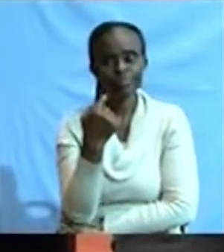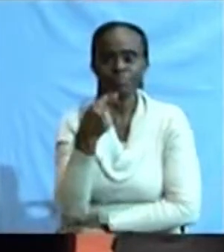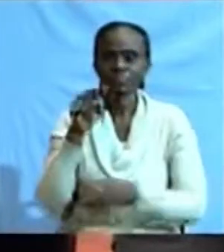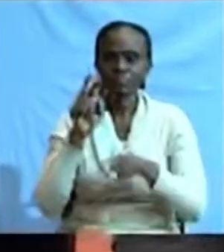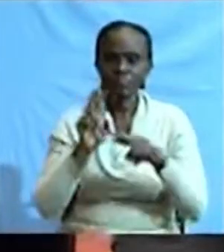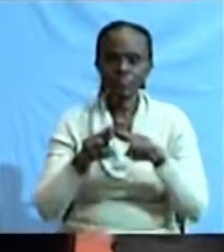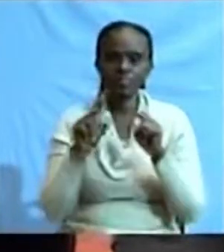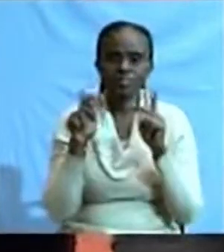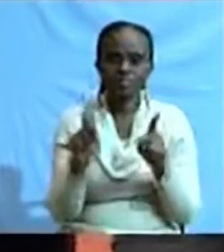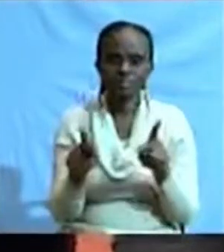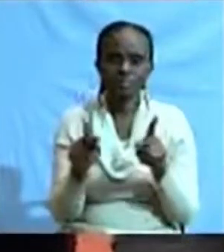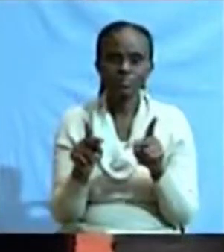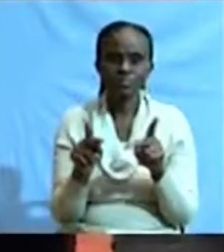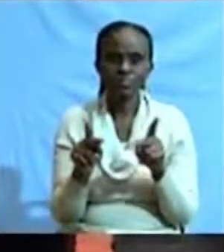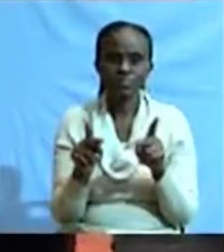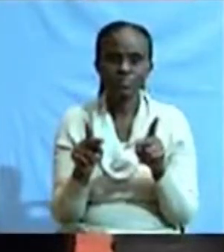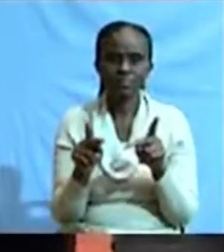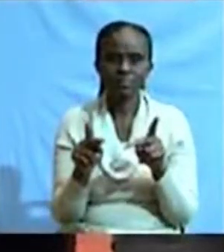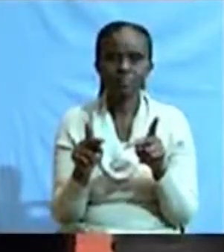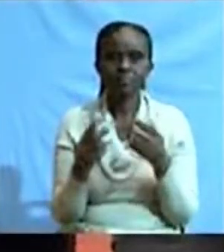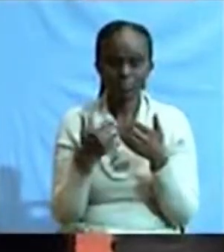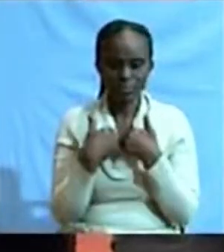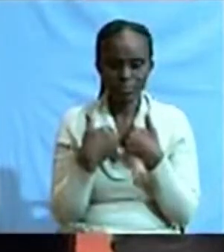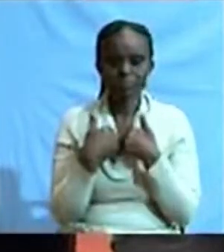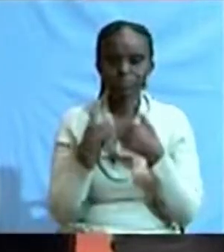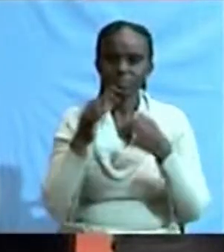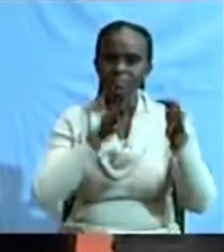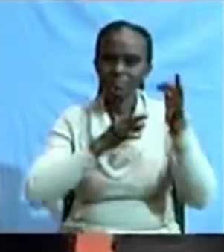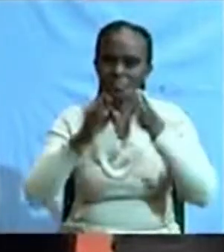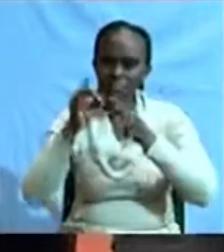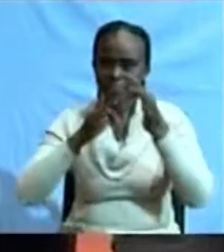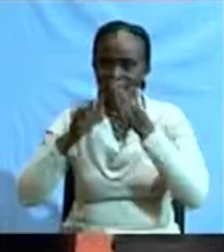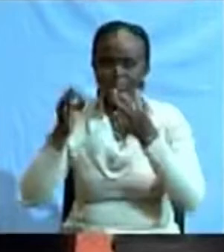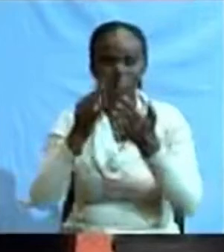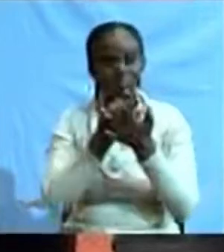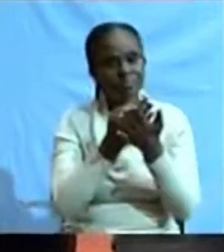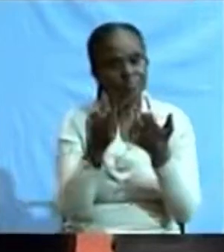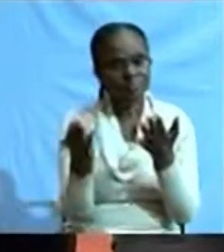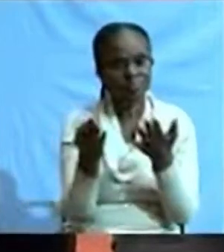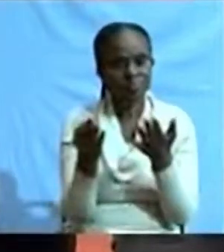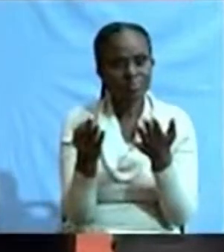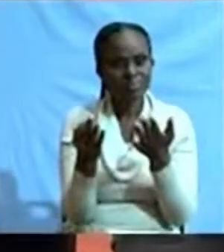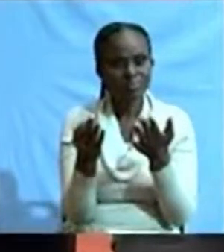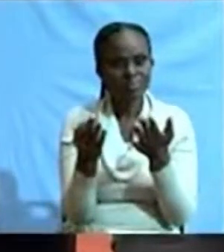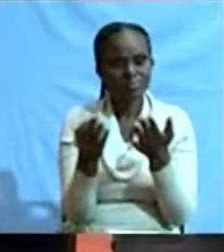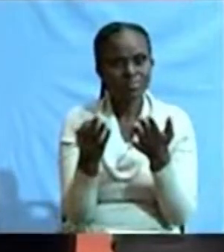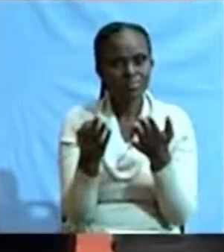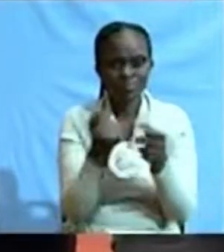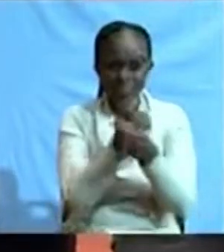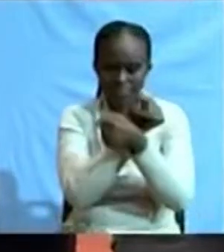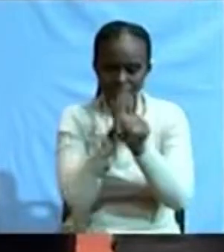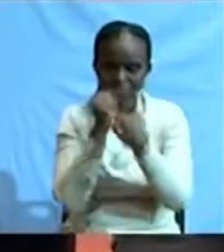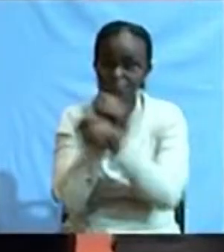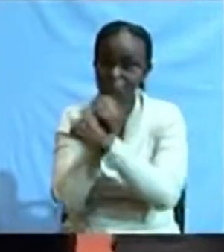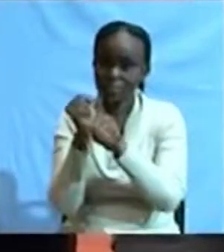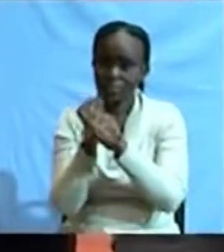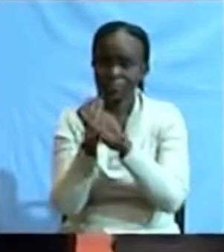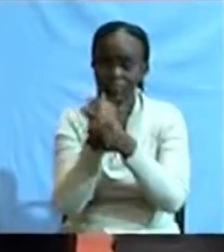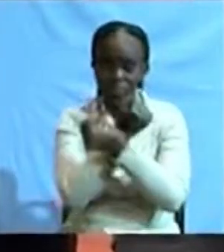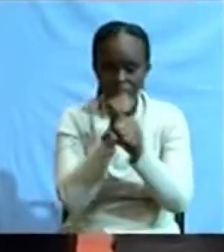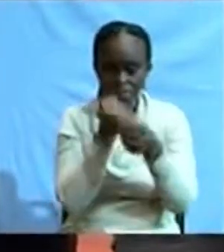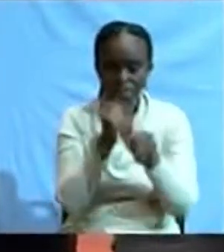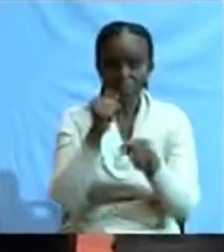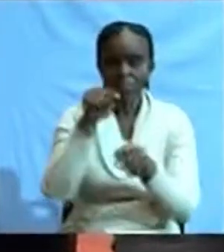Chair, they have attributed to the failure to settle build